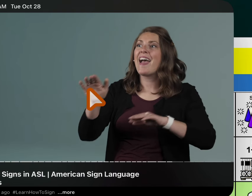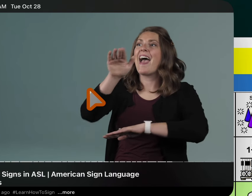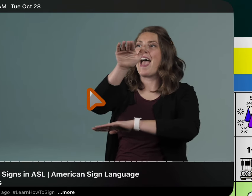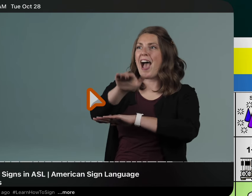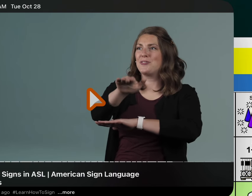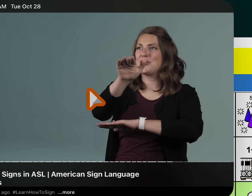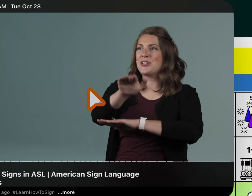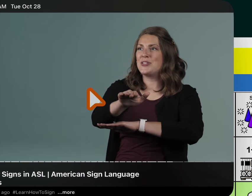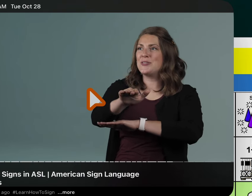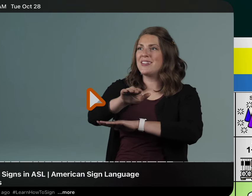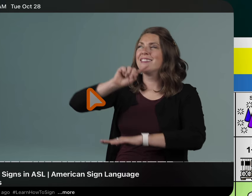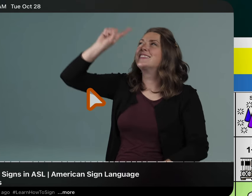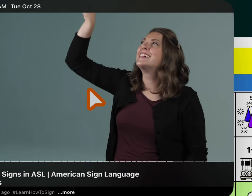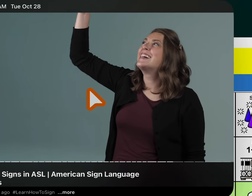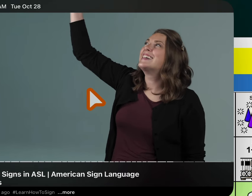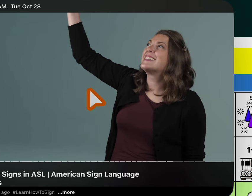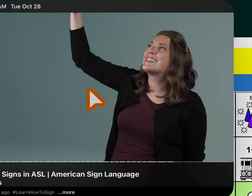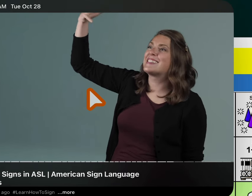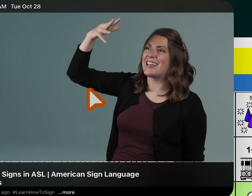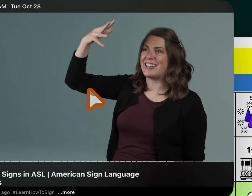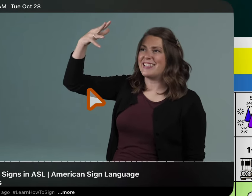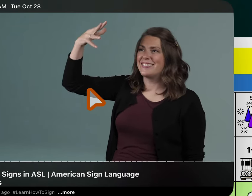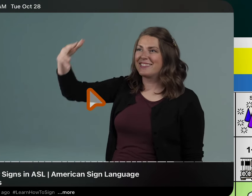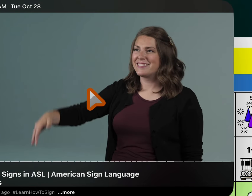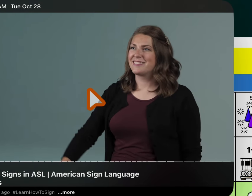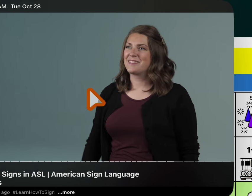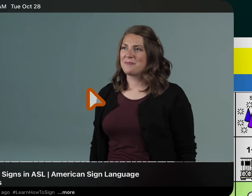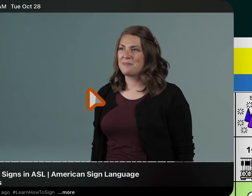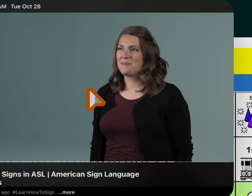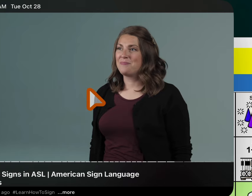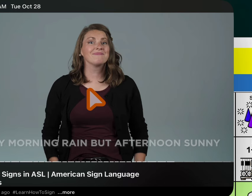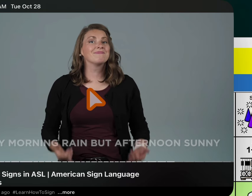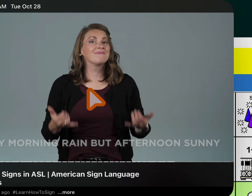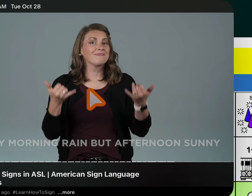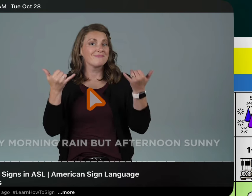But afternoon, sunny.